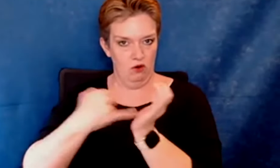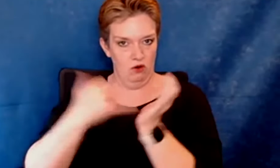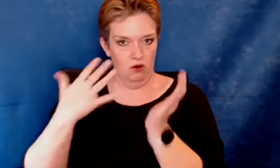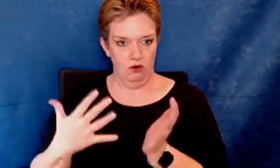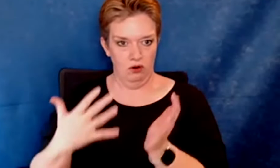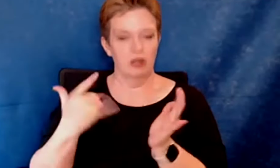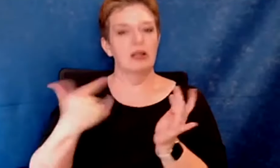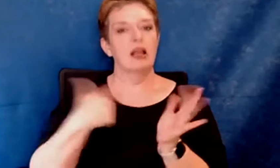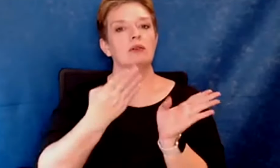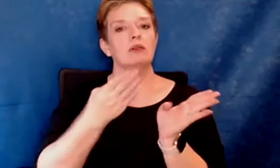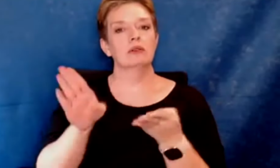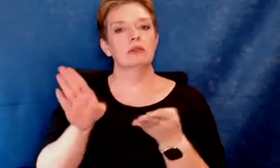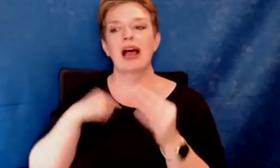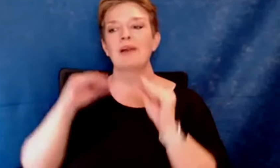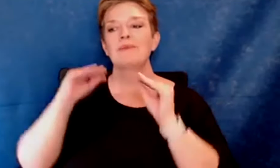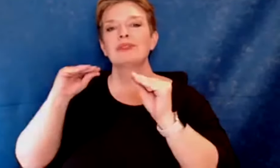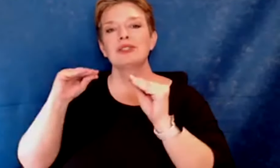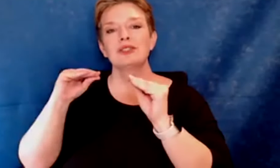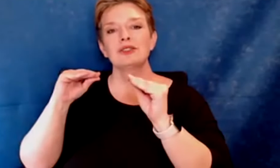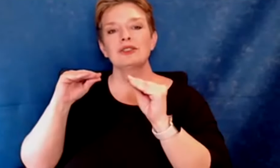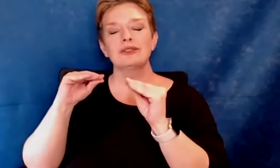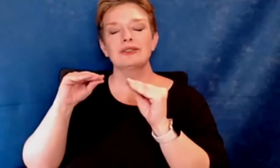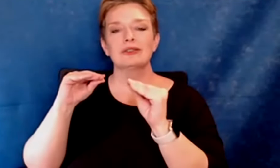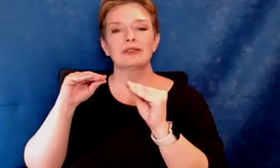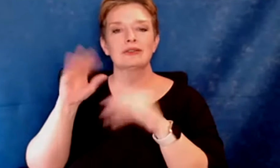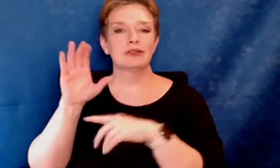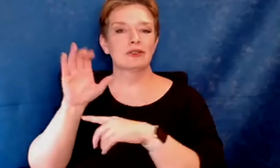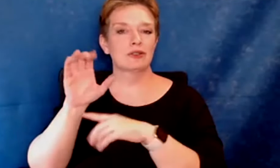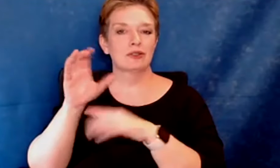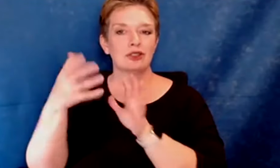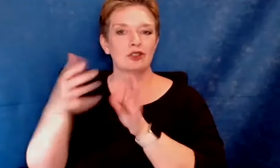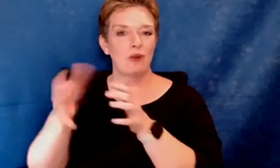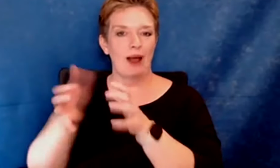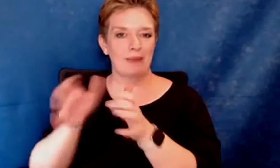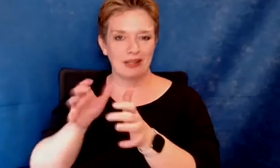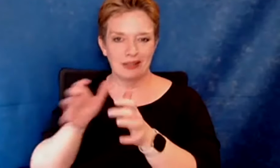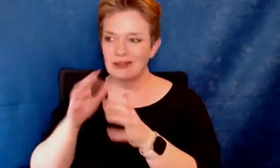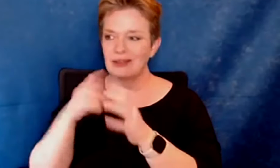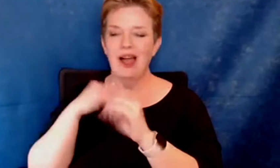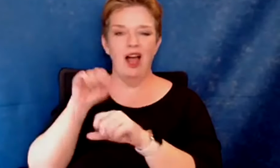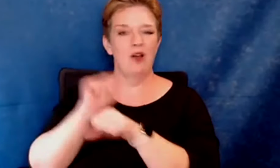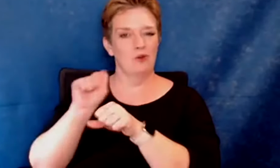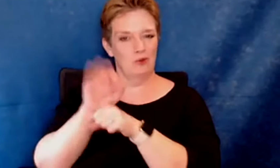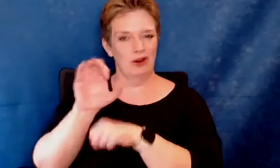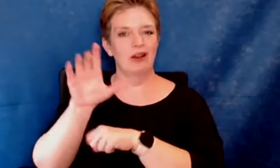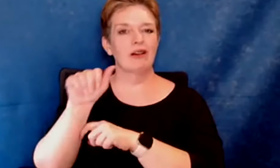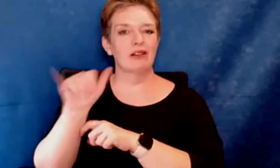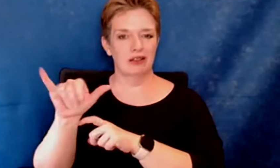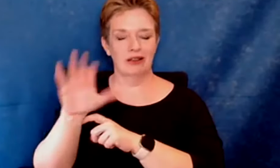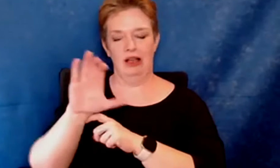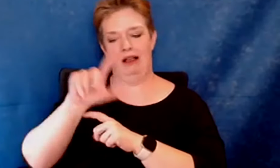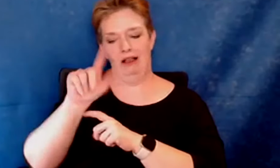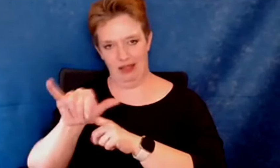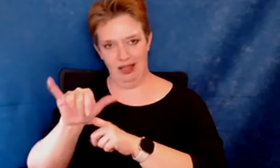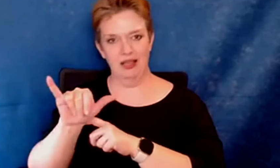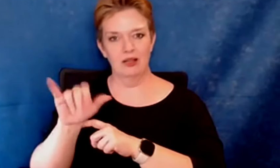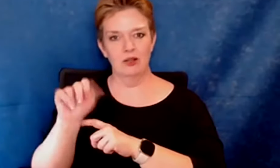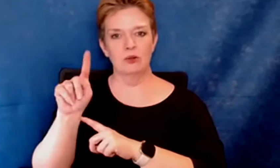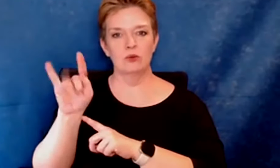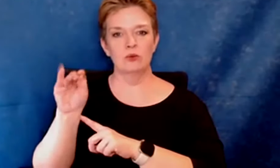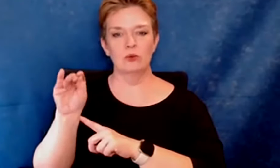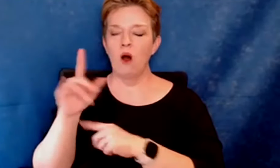teaching ceramic classes and working in a clay studio right now. It's very fulfilling, but I want to pursue other opportunities with